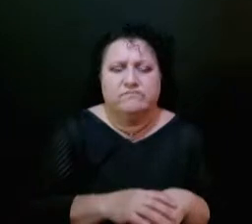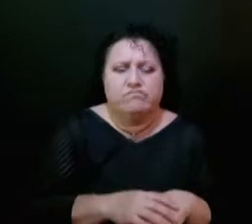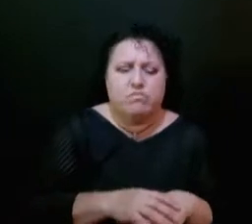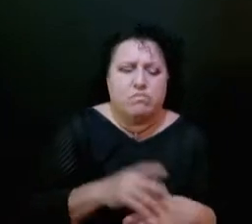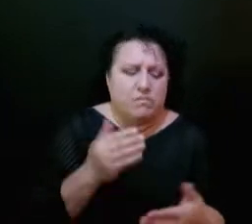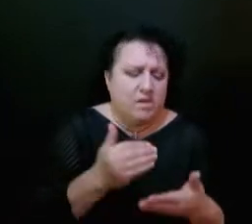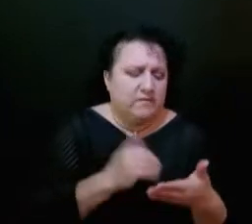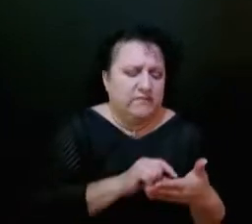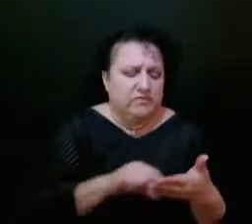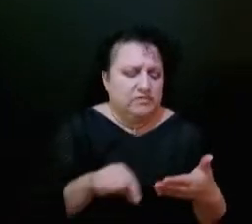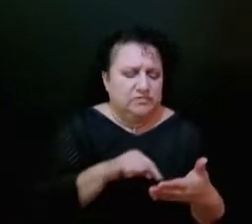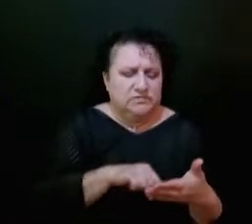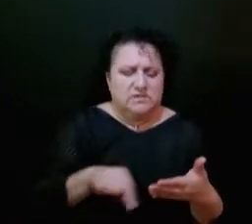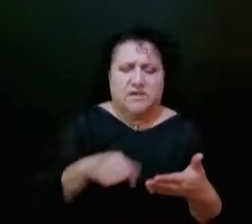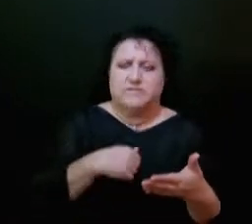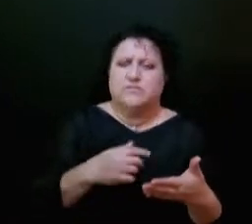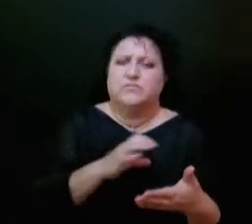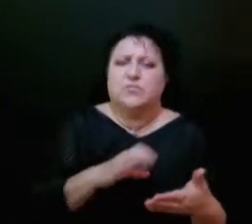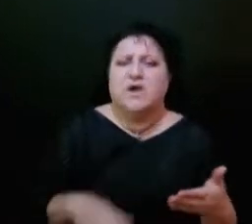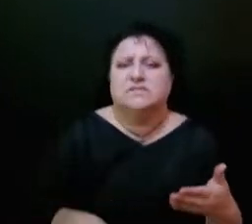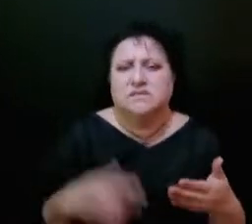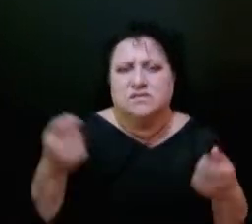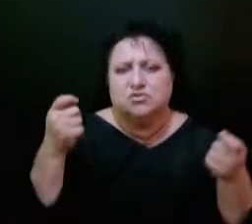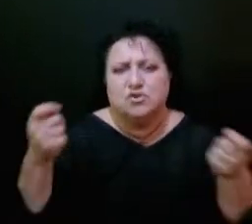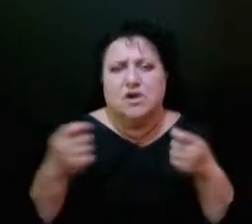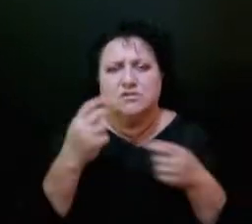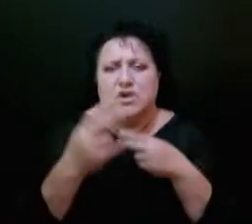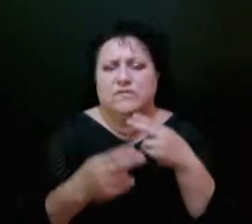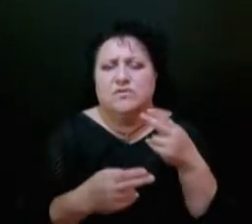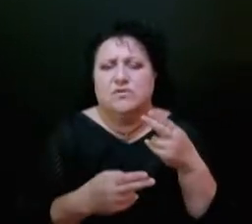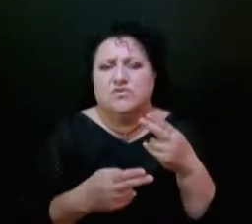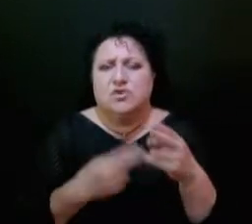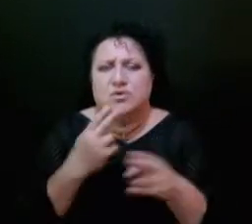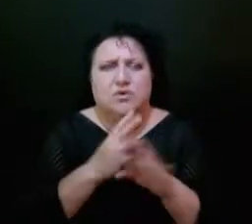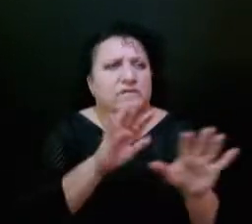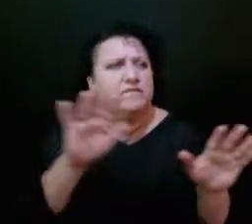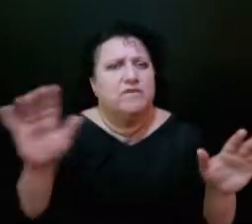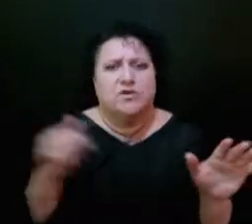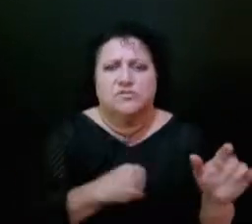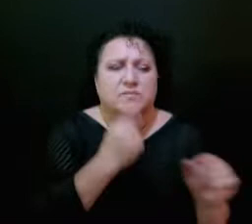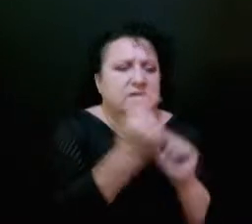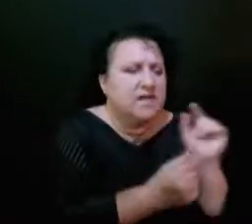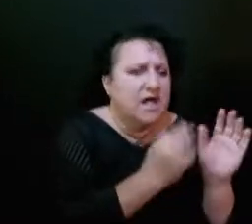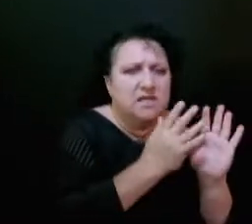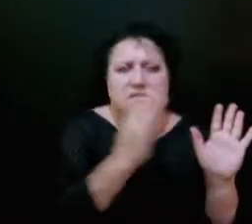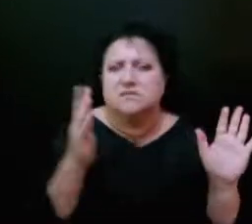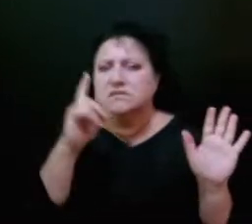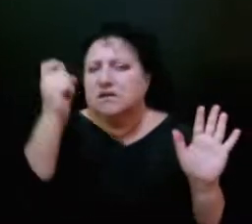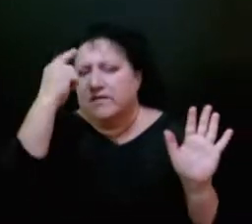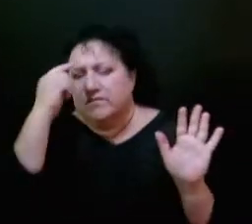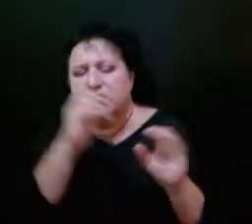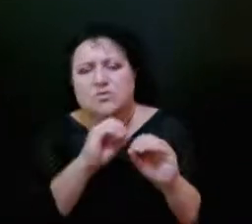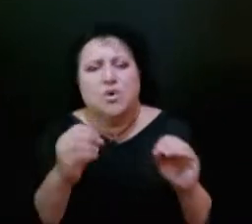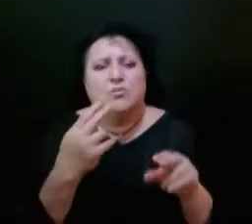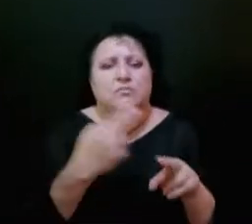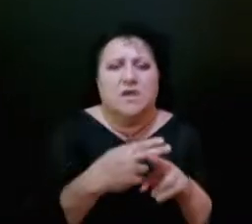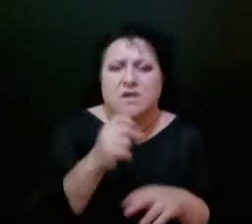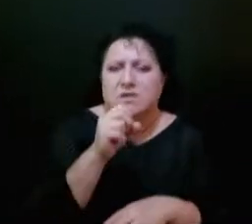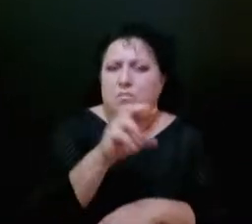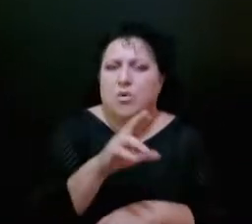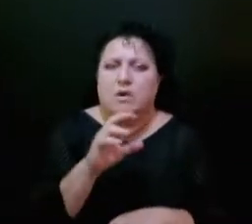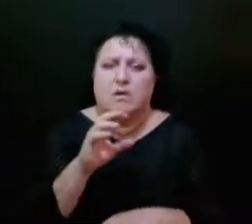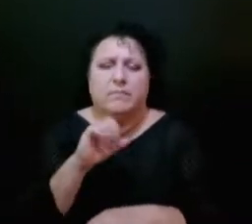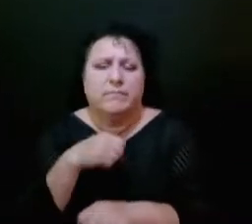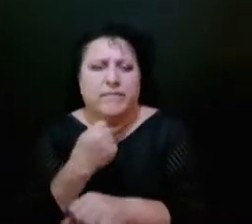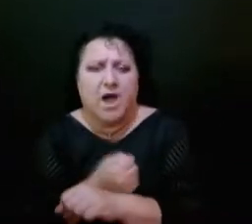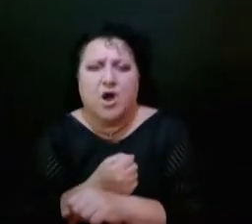running the universe. Everything from galaxies to governments, no name, no power is exempt from his rule. And not